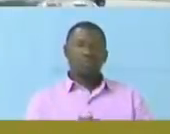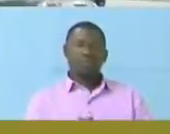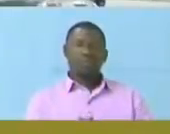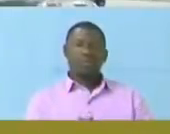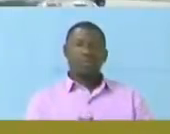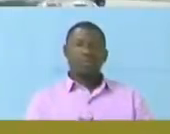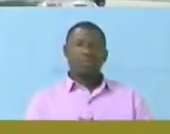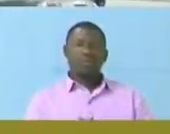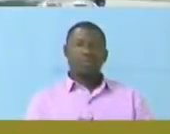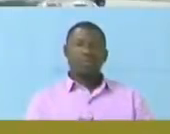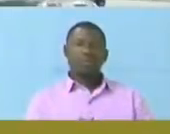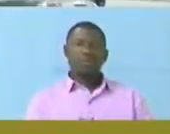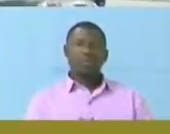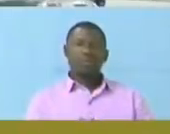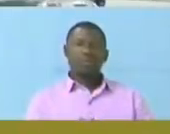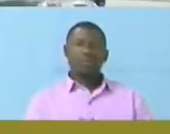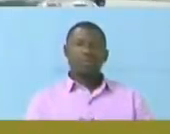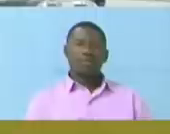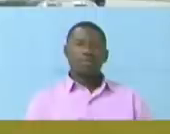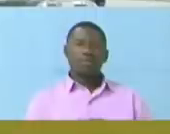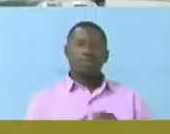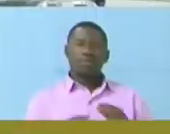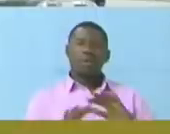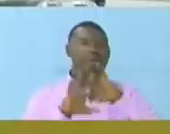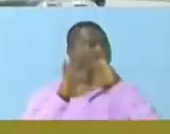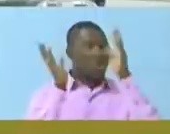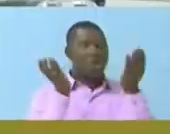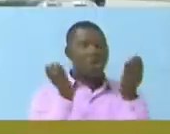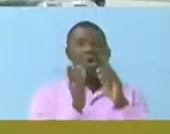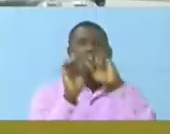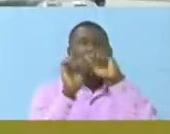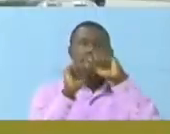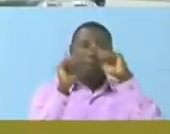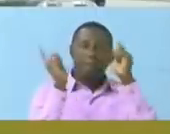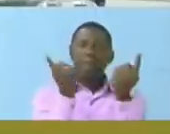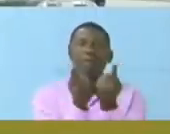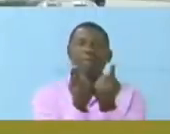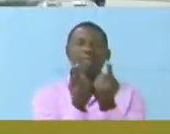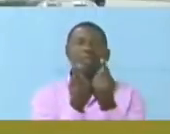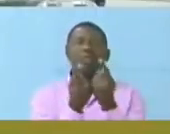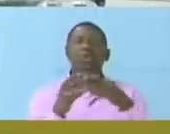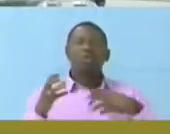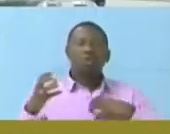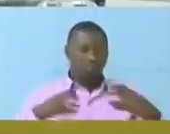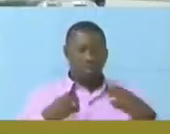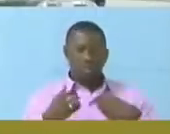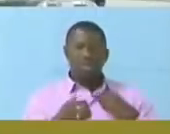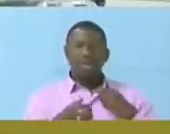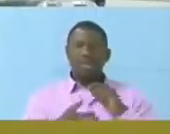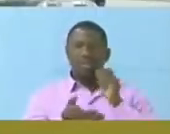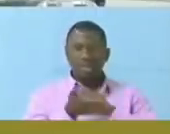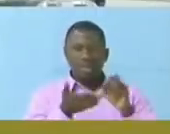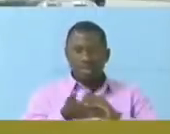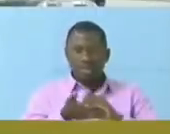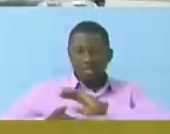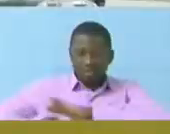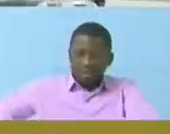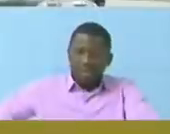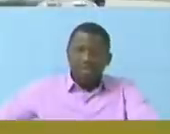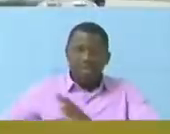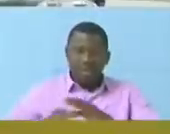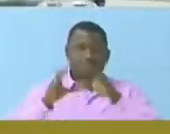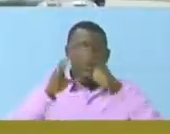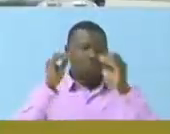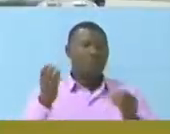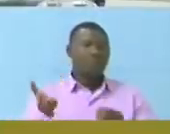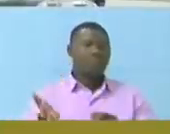complaints are confiled in that office. Jama mwono wasi dalu beka safi office wanto. And then actions taken. Andu